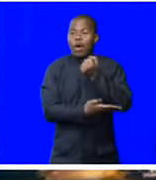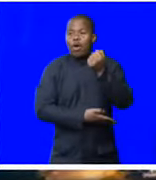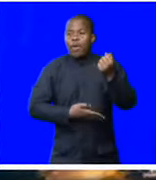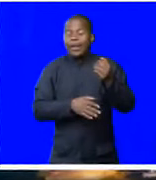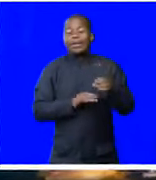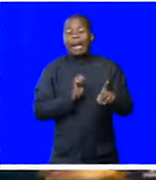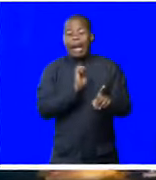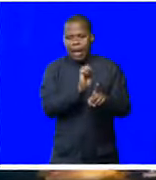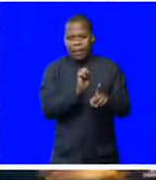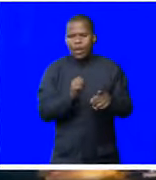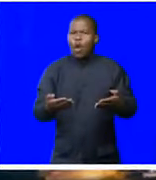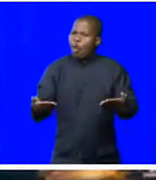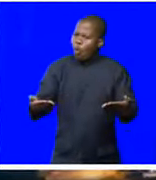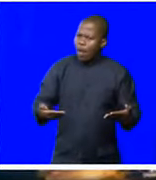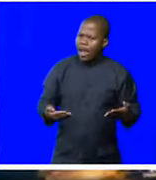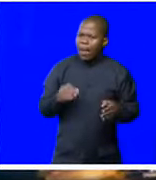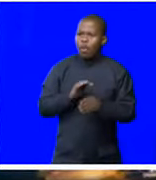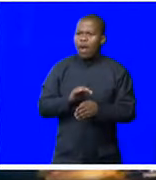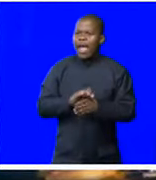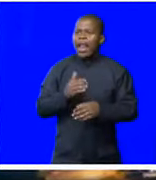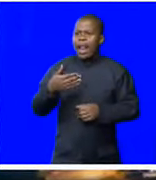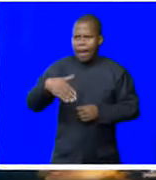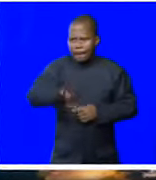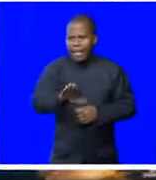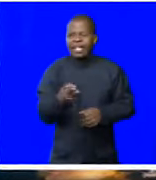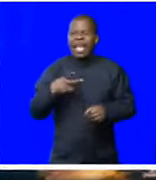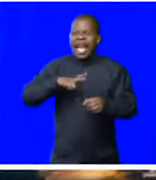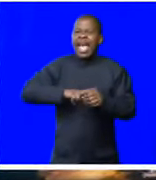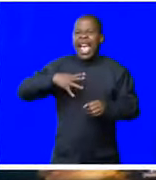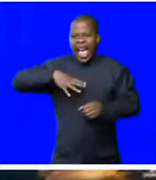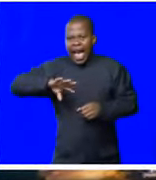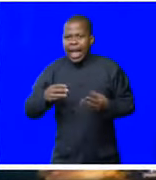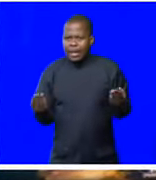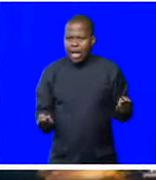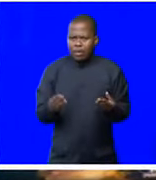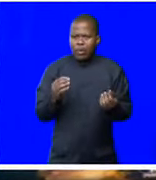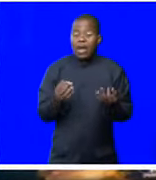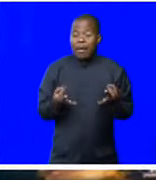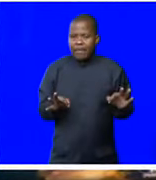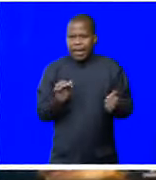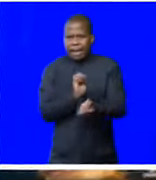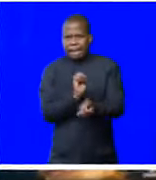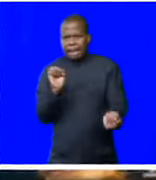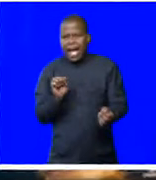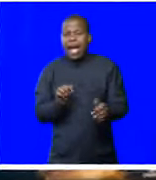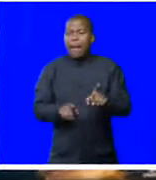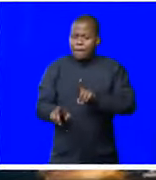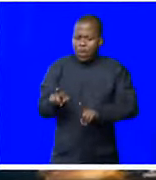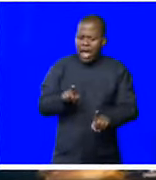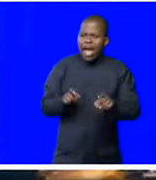sentence. This follows cases of ex-convicts feeling unwelcomed in their societies